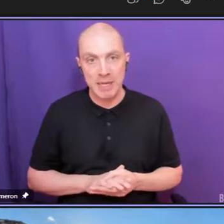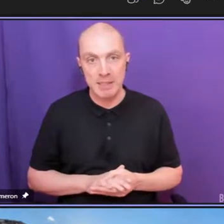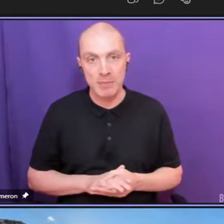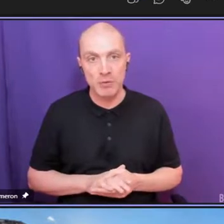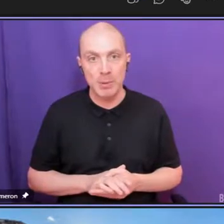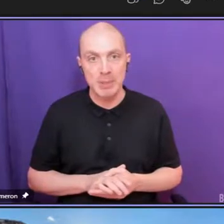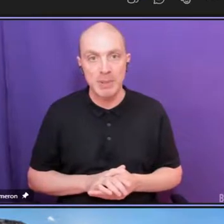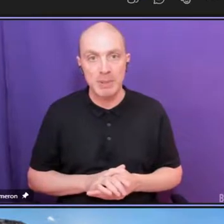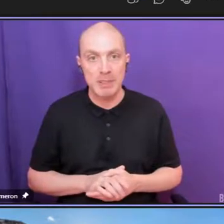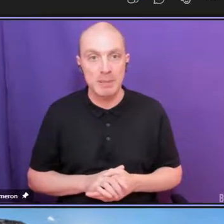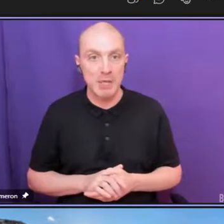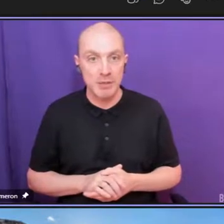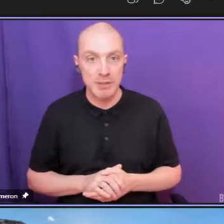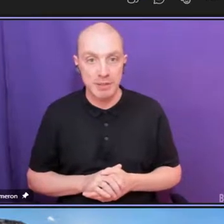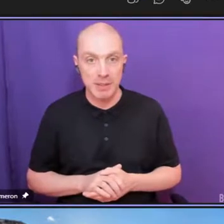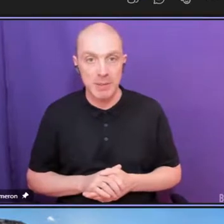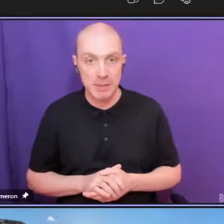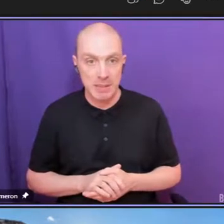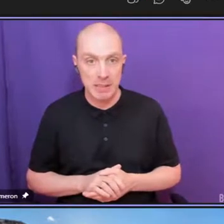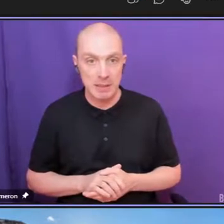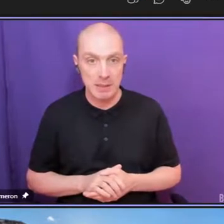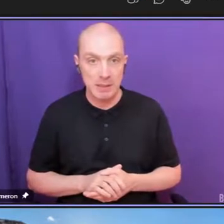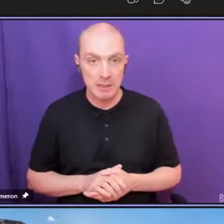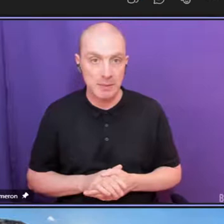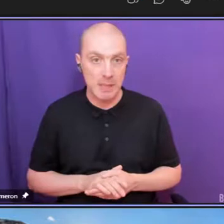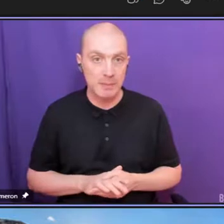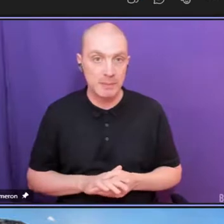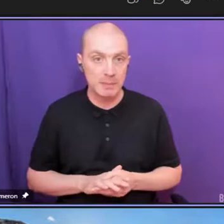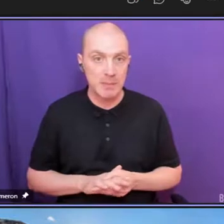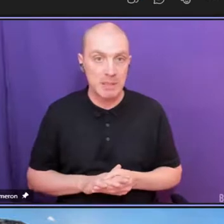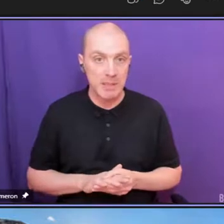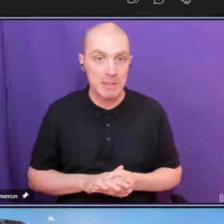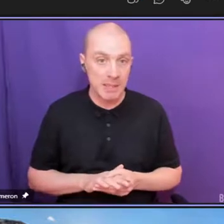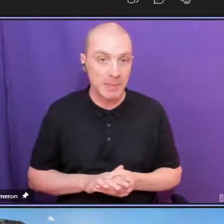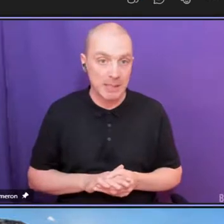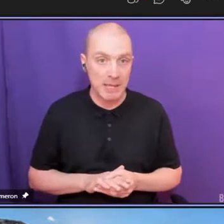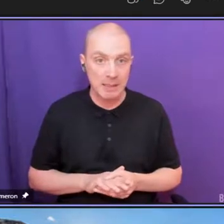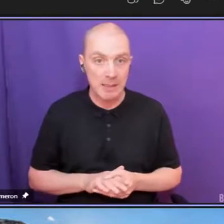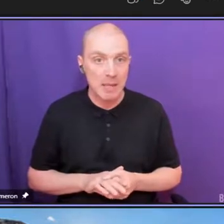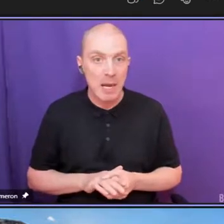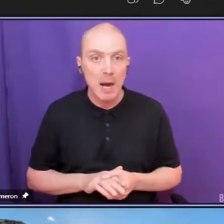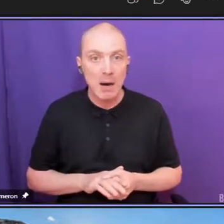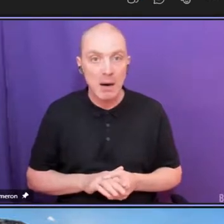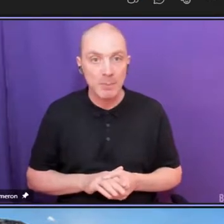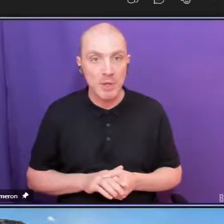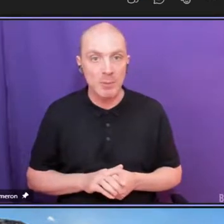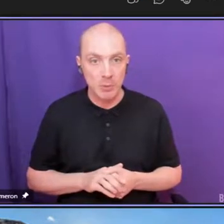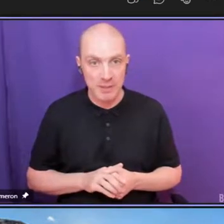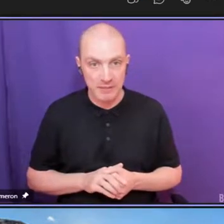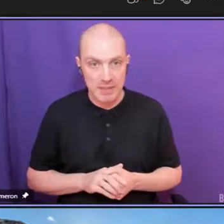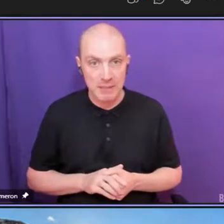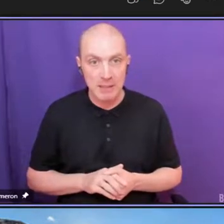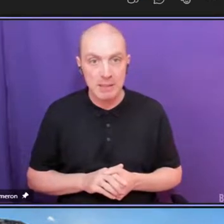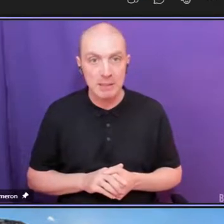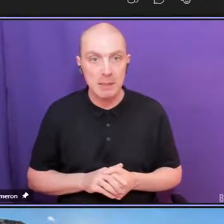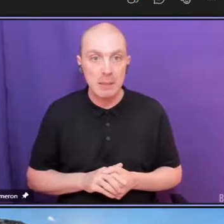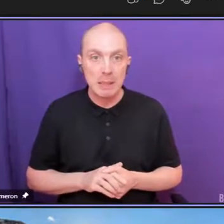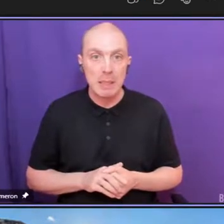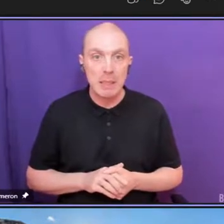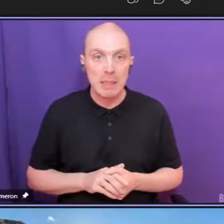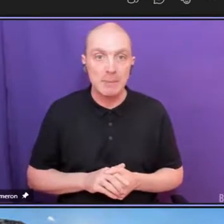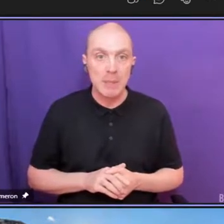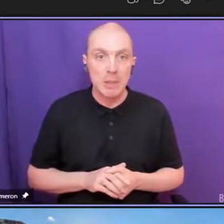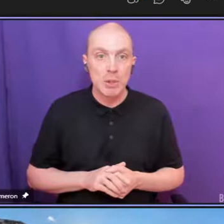the training has to be robust, because the measures that criminals are taking to commit cyber attacks are becoming more